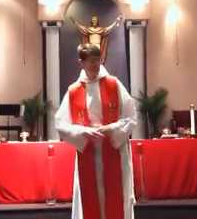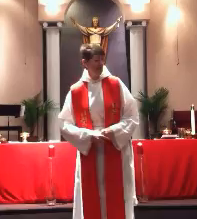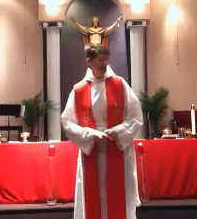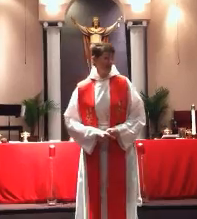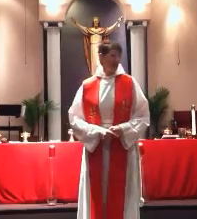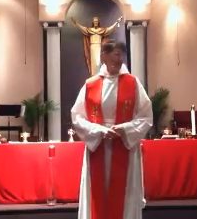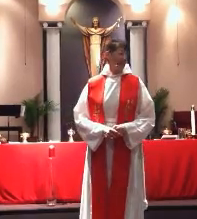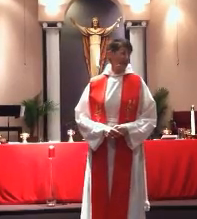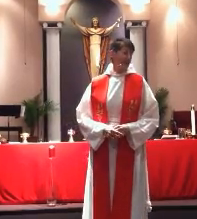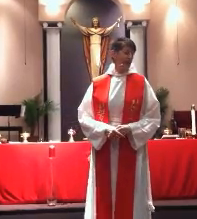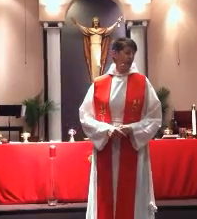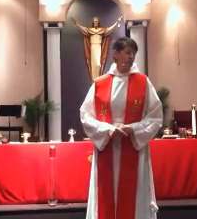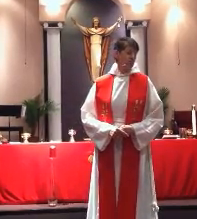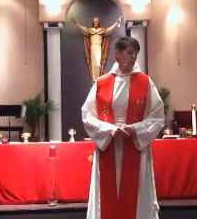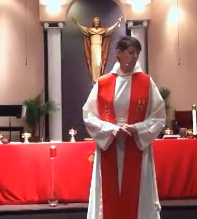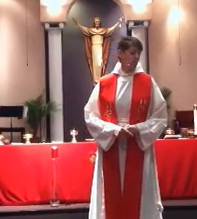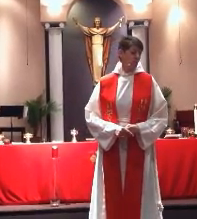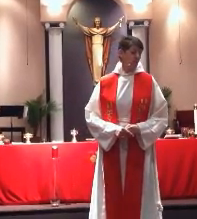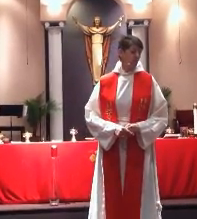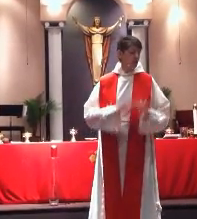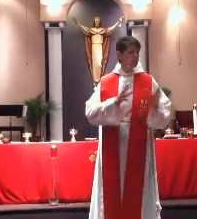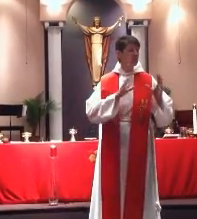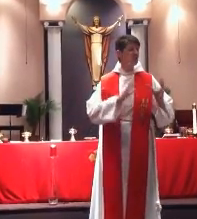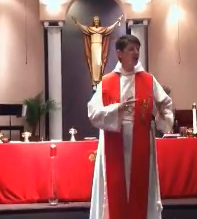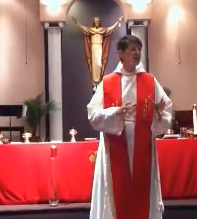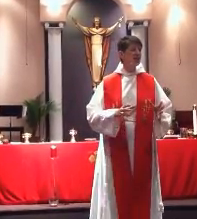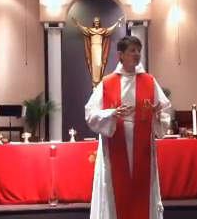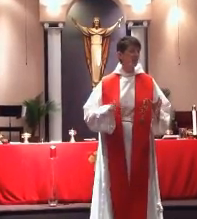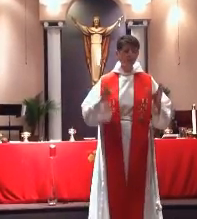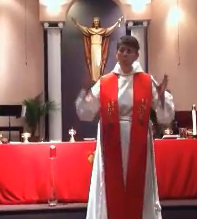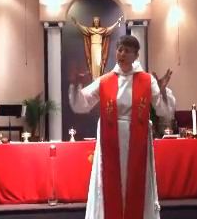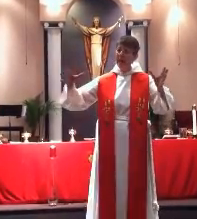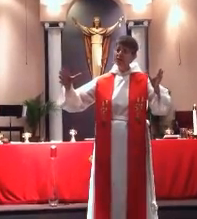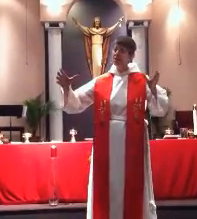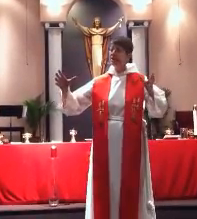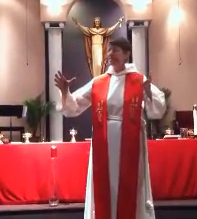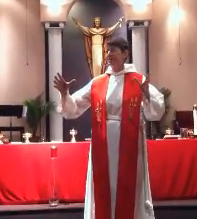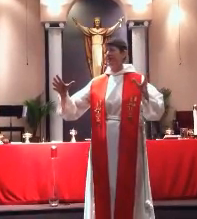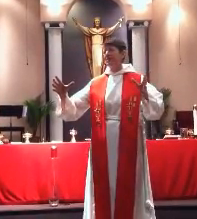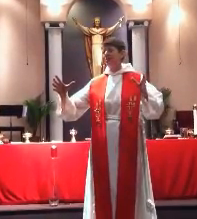on. But the list in Genesis